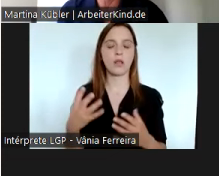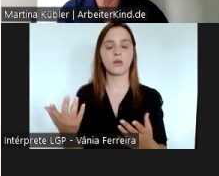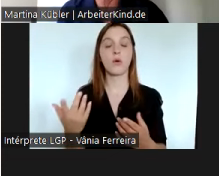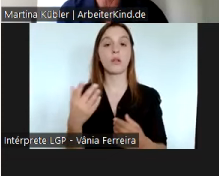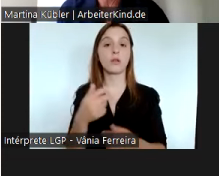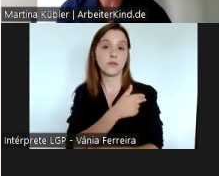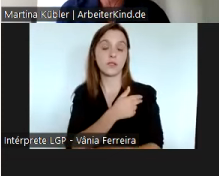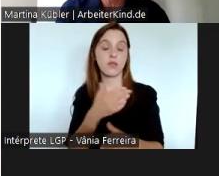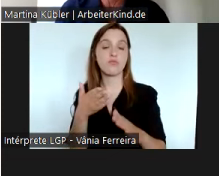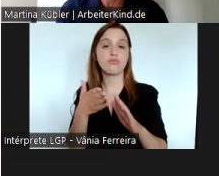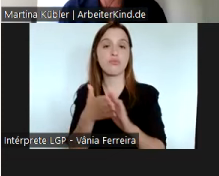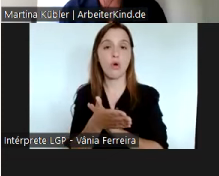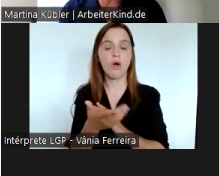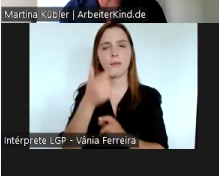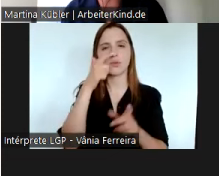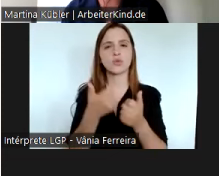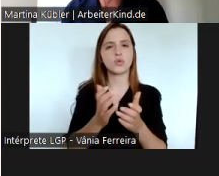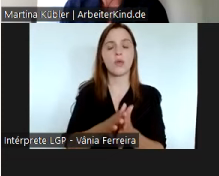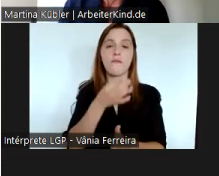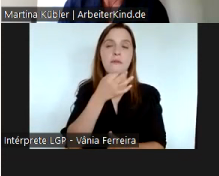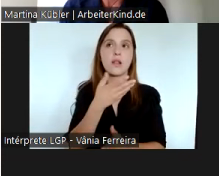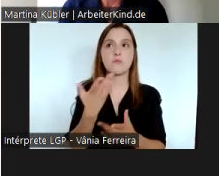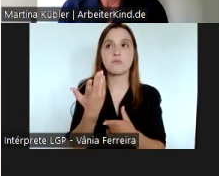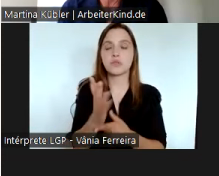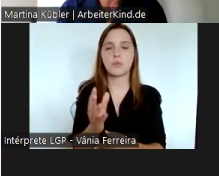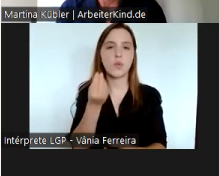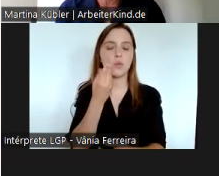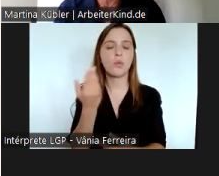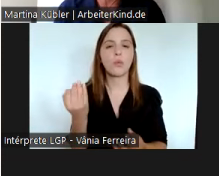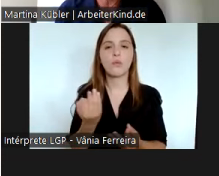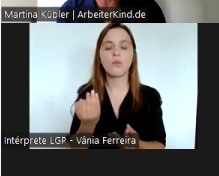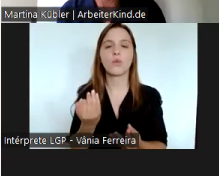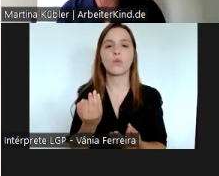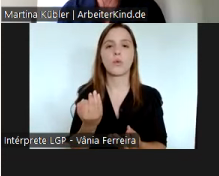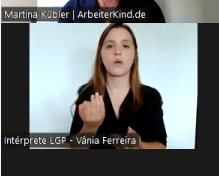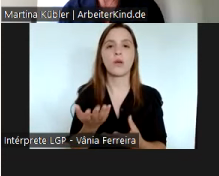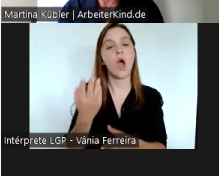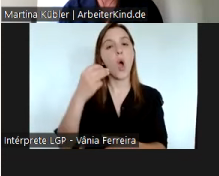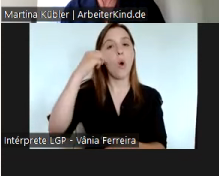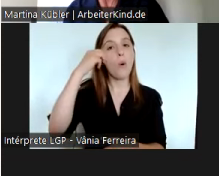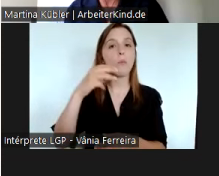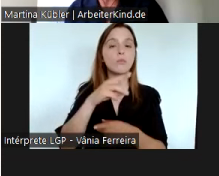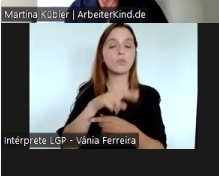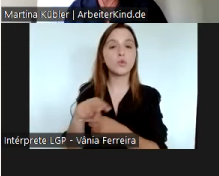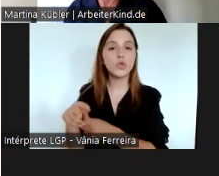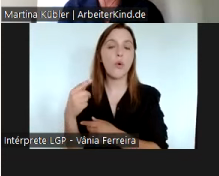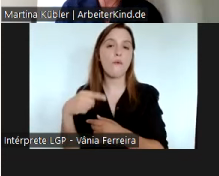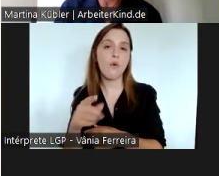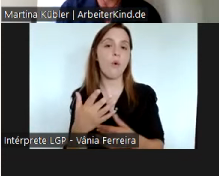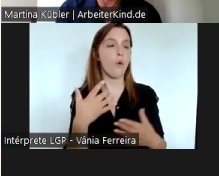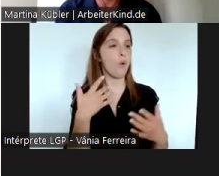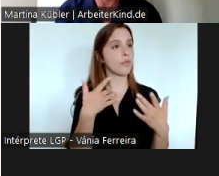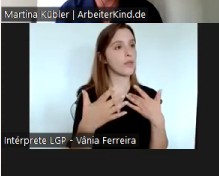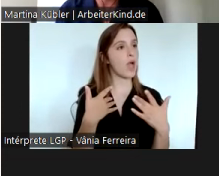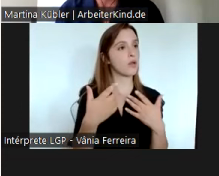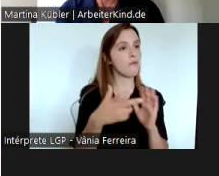university and everybody talks about maybe how they went to the museum or the opera or the theater as a